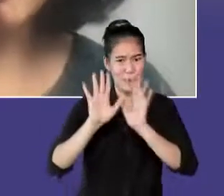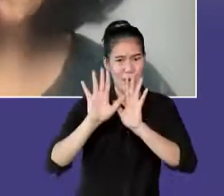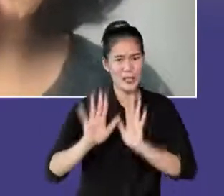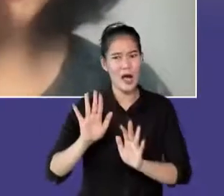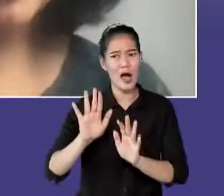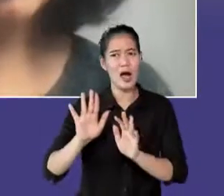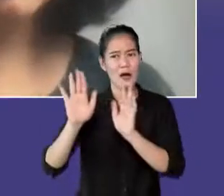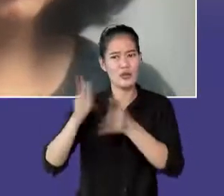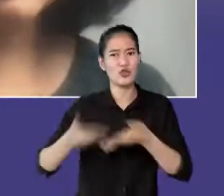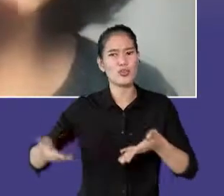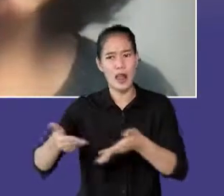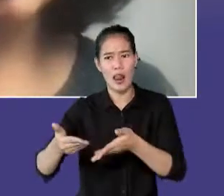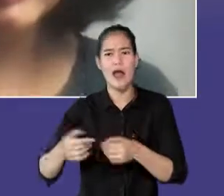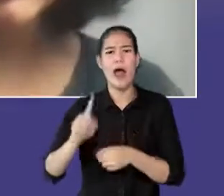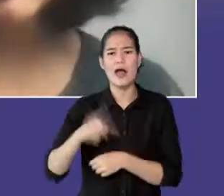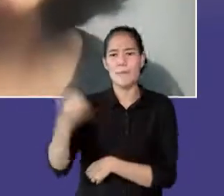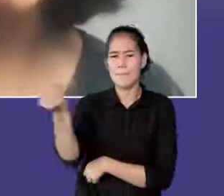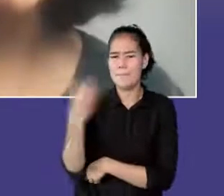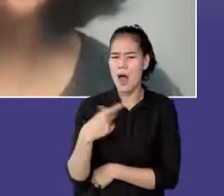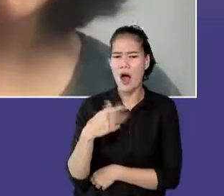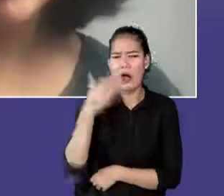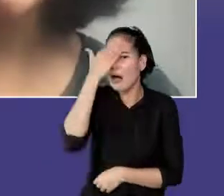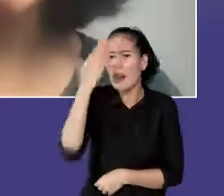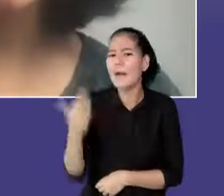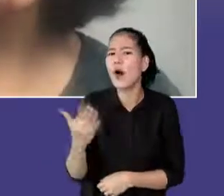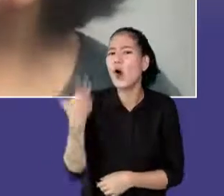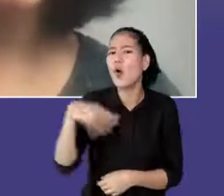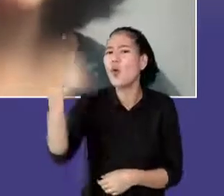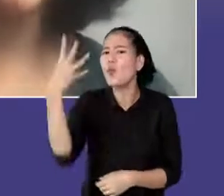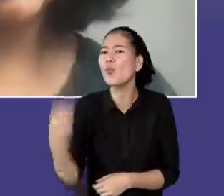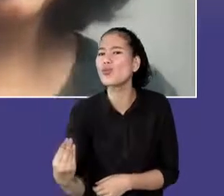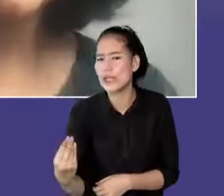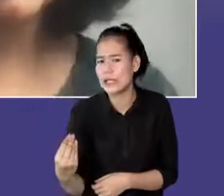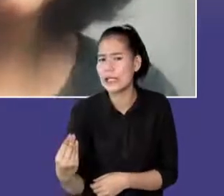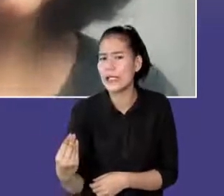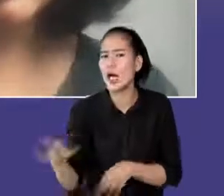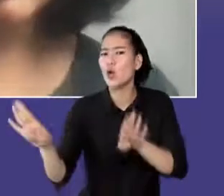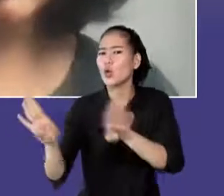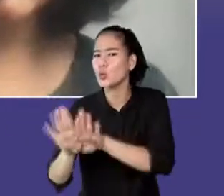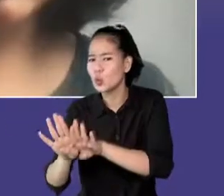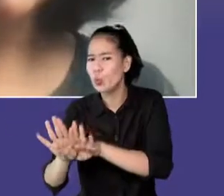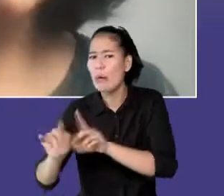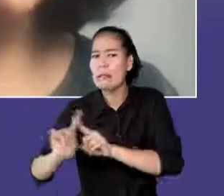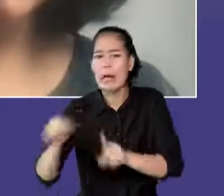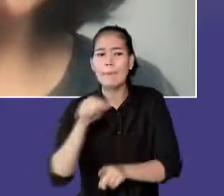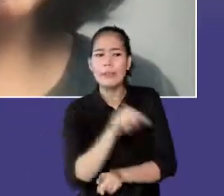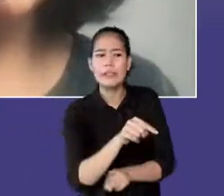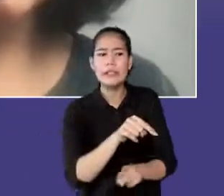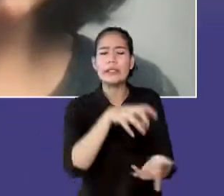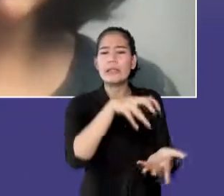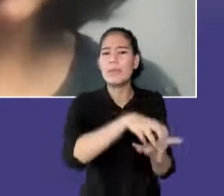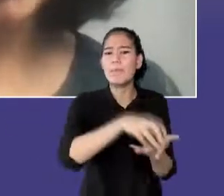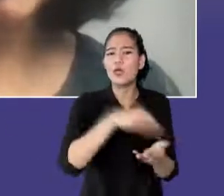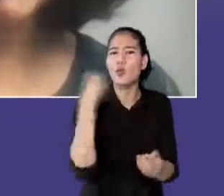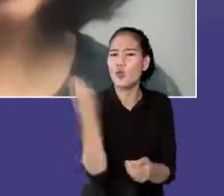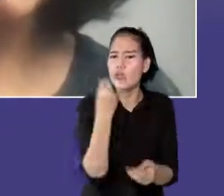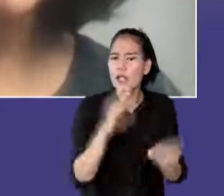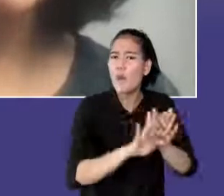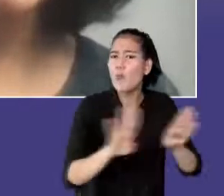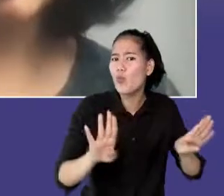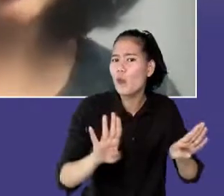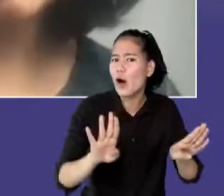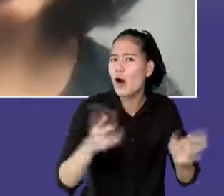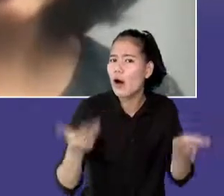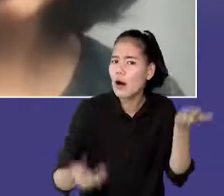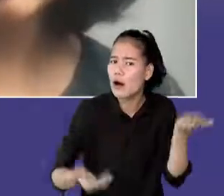media of why is mudik prohibited while the tourism places are still open. Aren't you afraid of